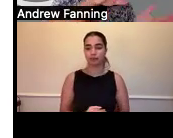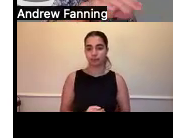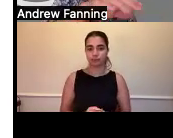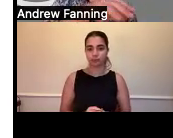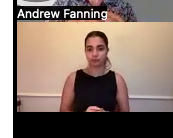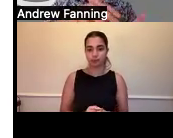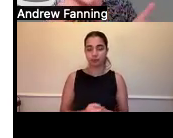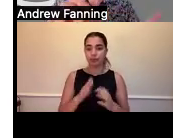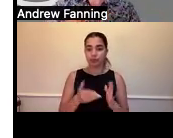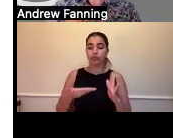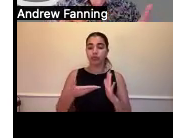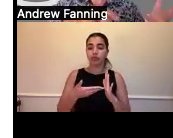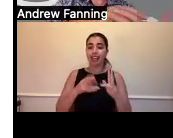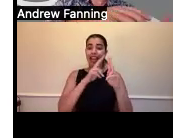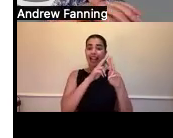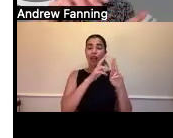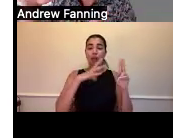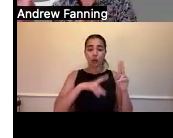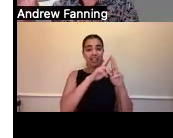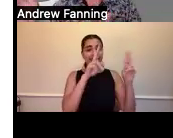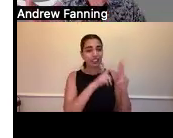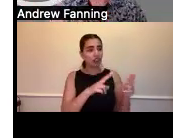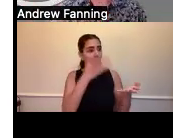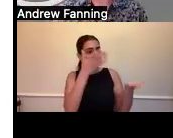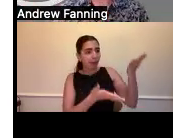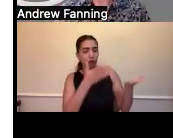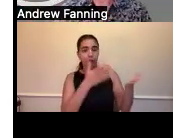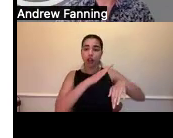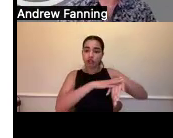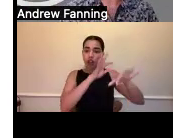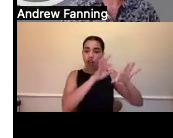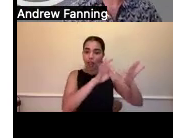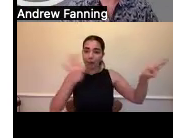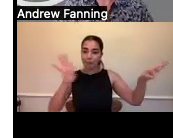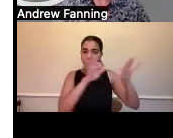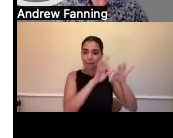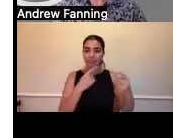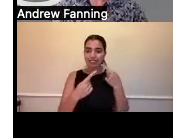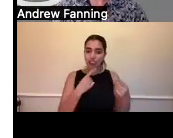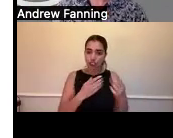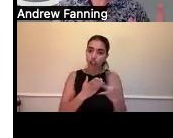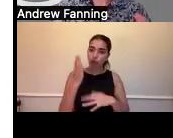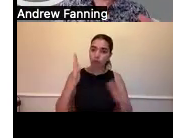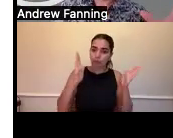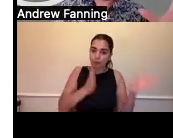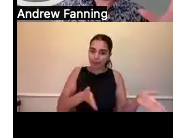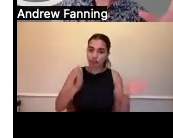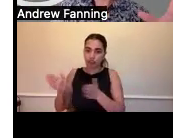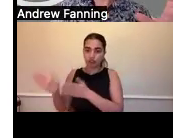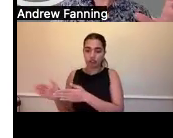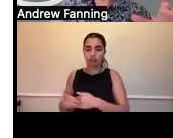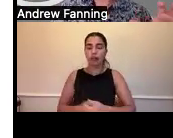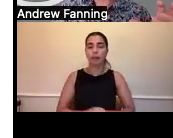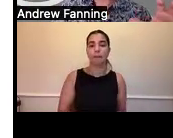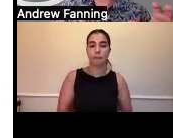to find internationally comparable time series data over all of this period. Now, at the same time, we